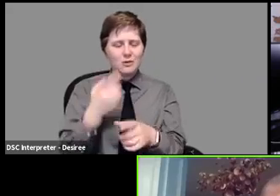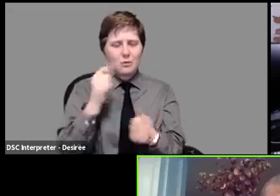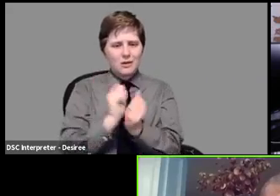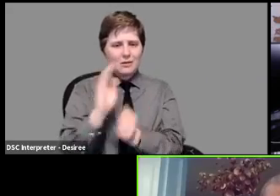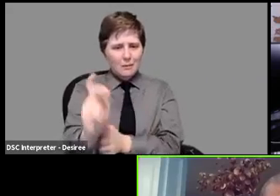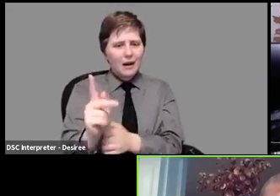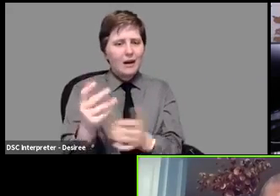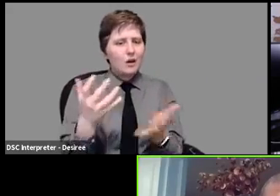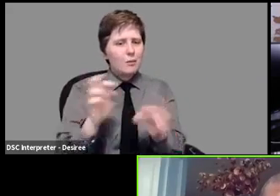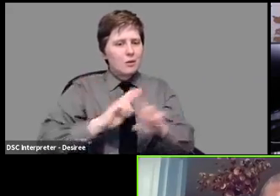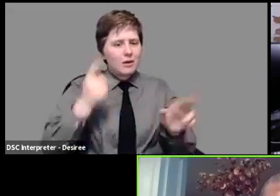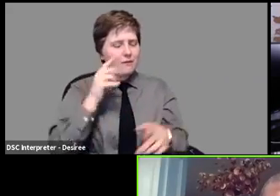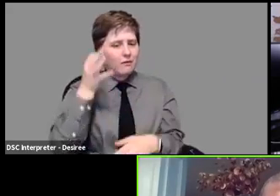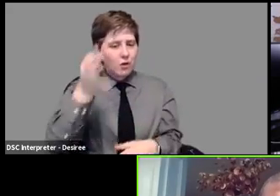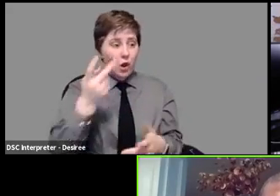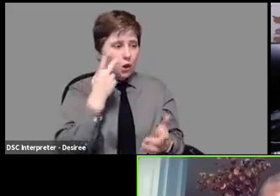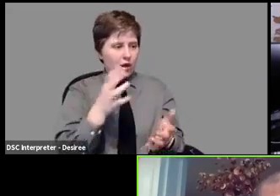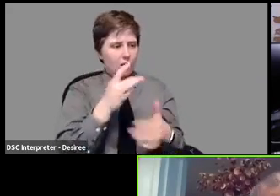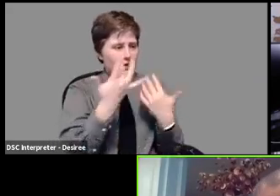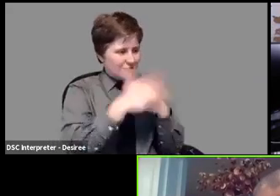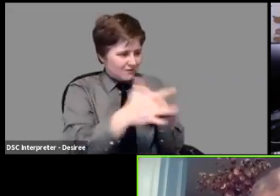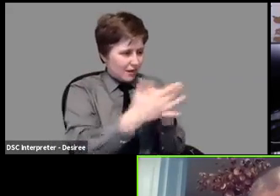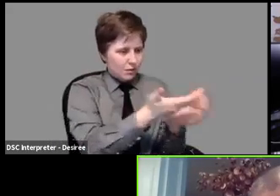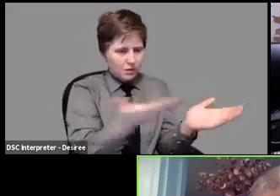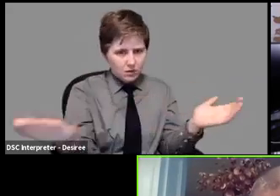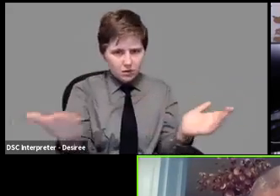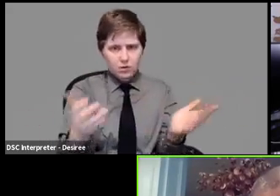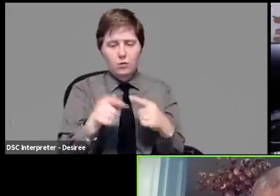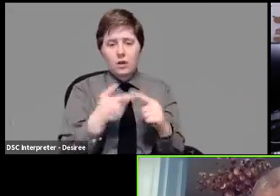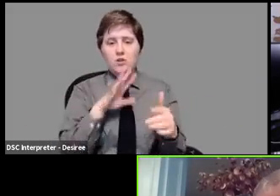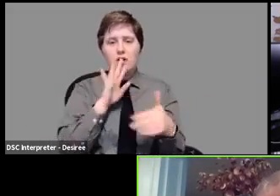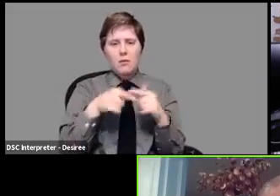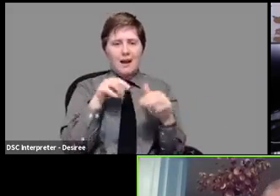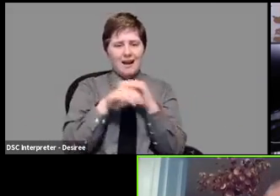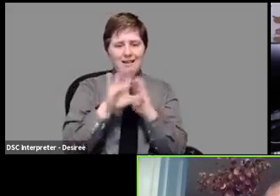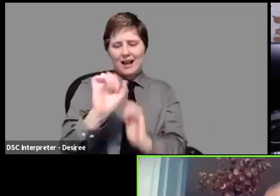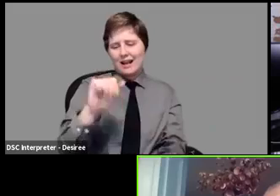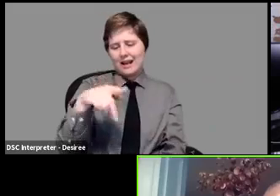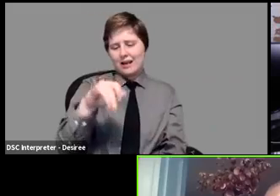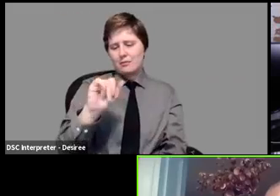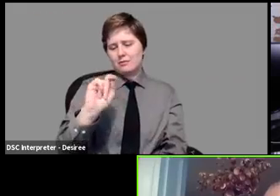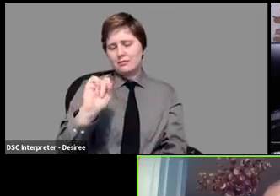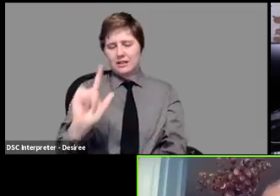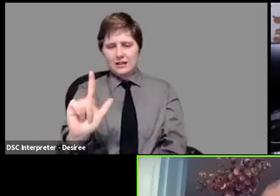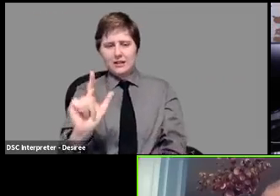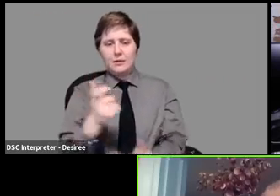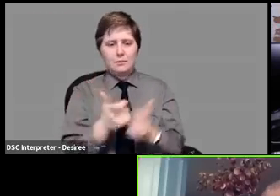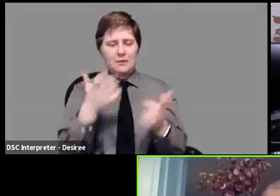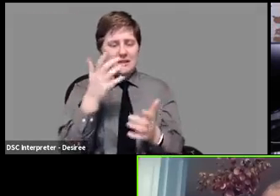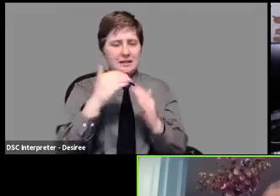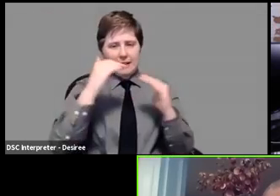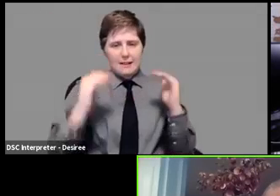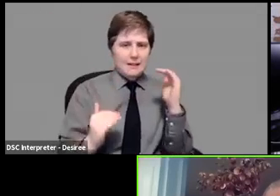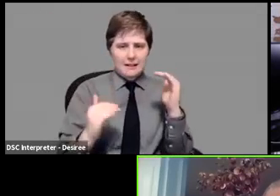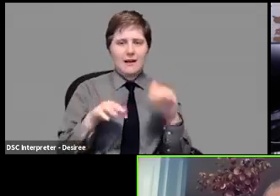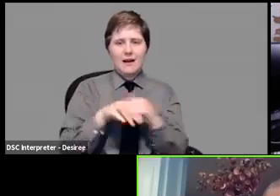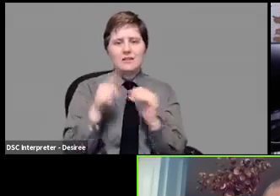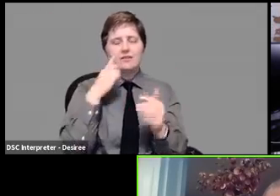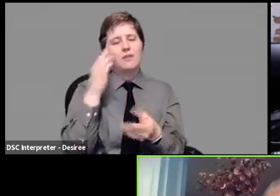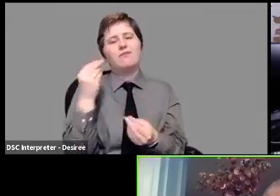at capital that's out there, when we talk about access to capital, I think the biggest deficiency is access to